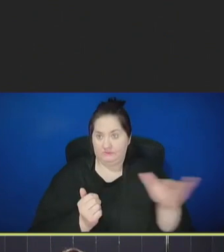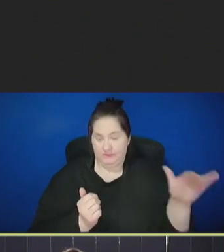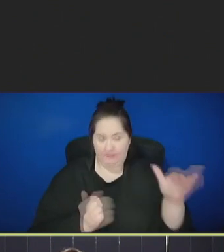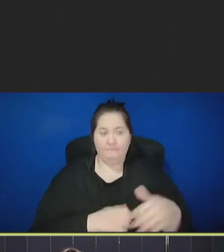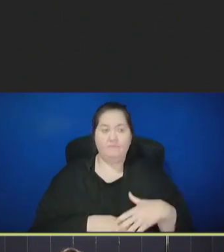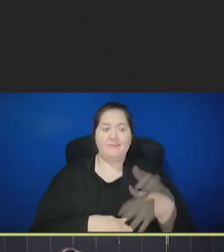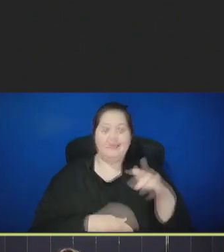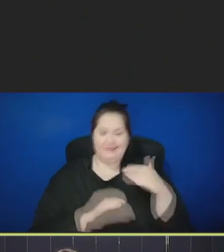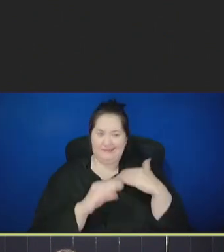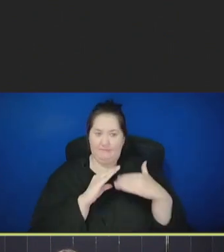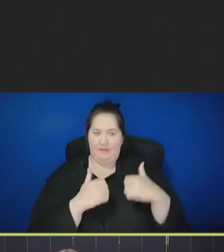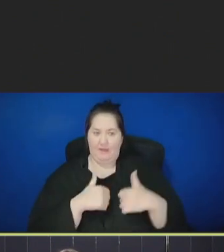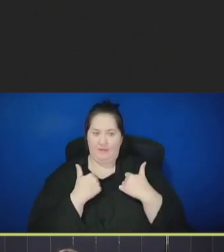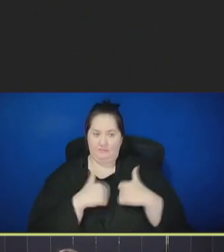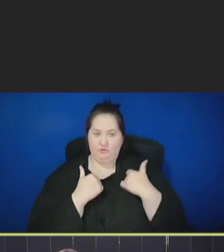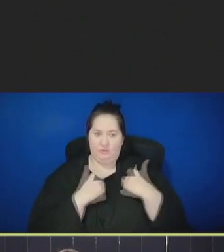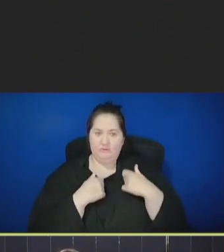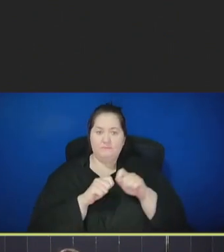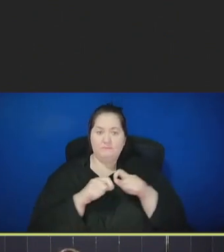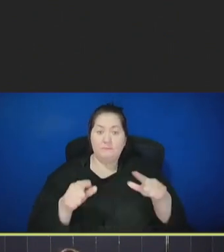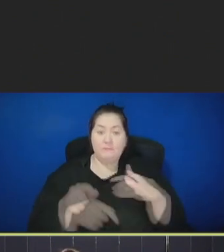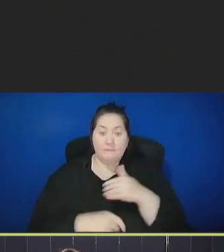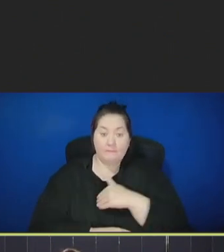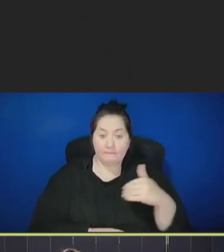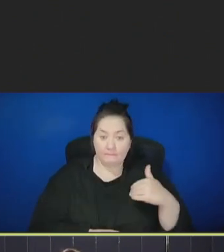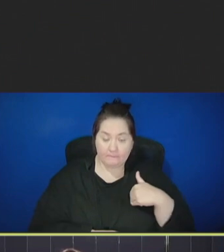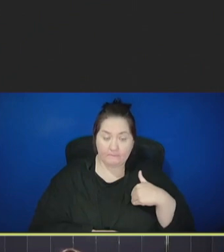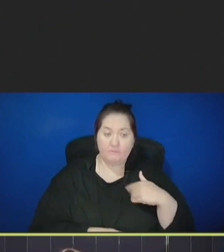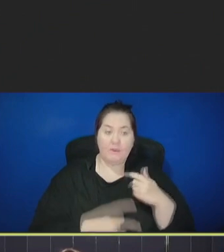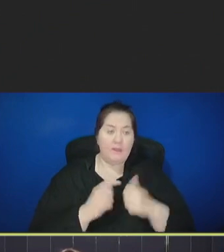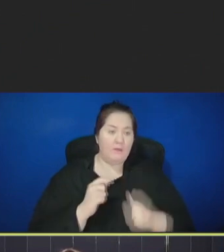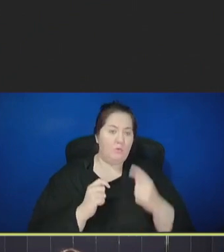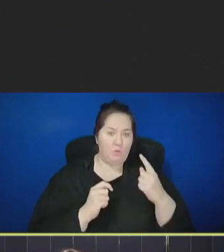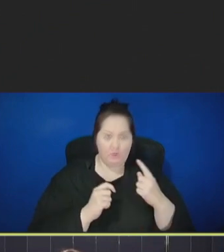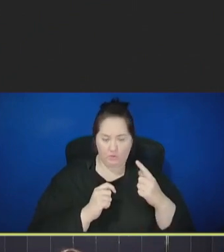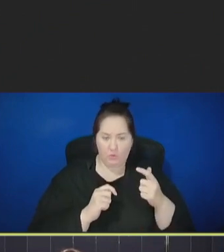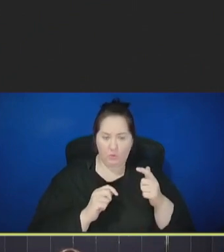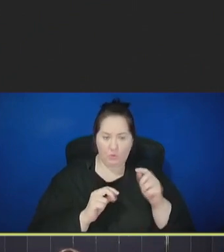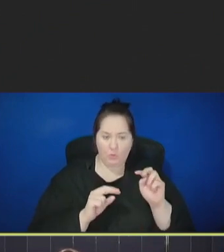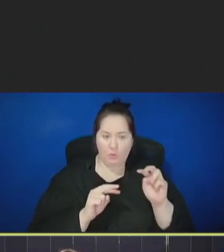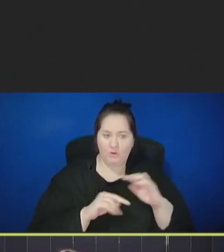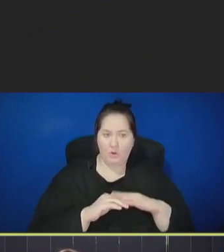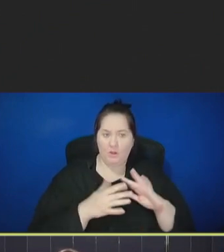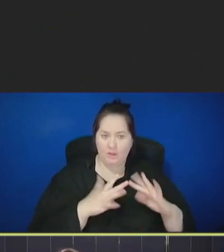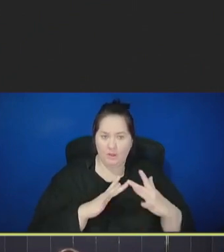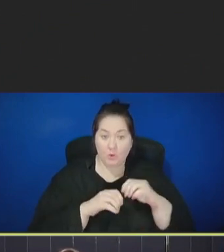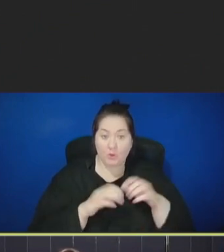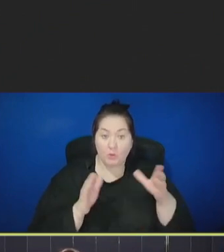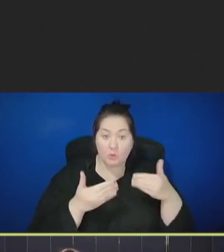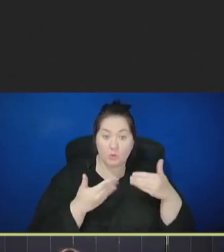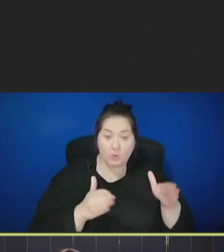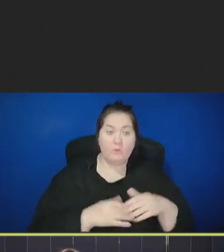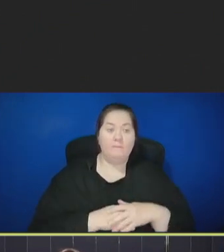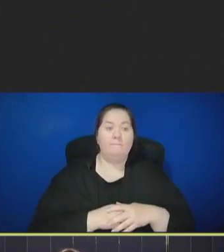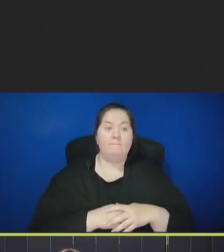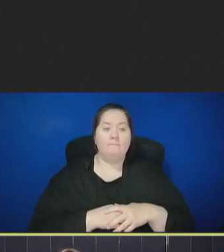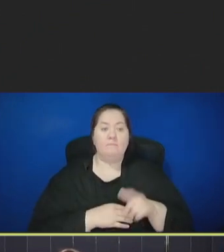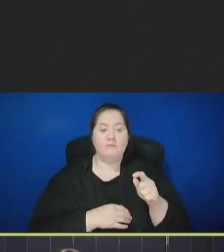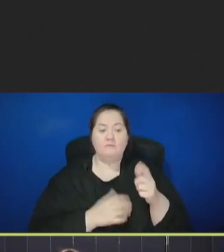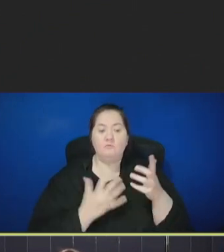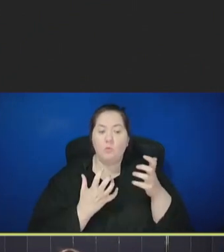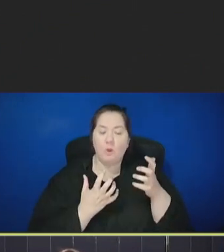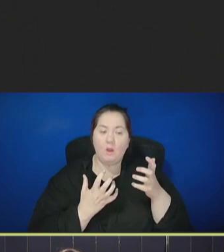the email address. I send it out to all the members, but for anybody watching online or in the room, if you would